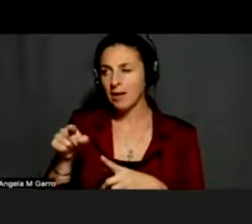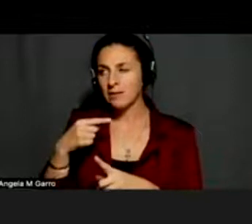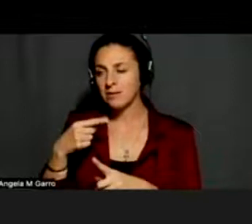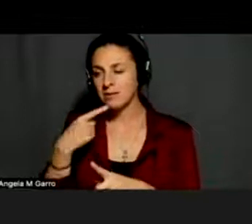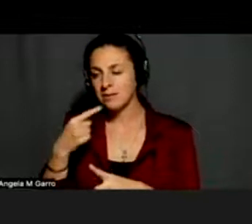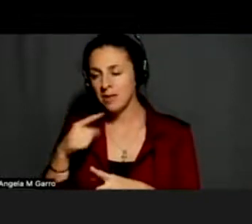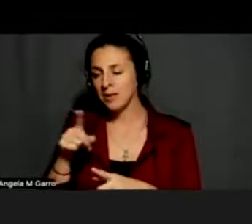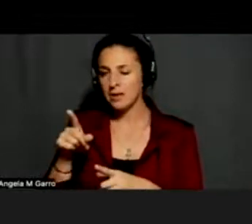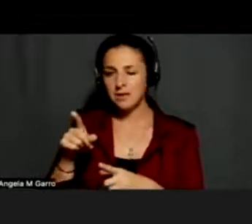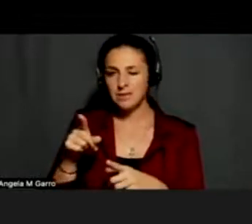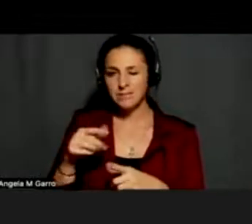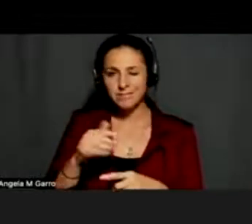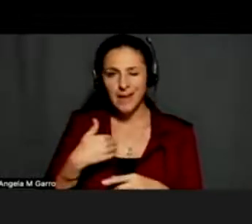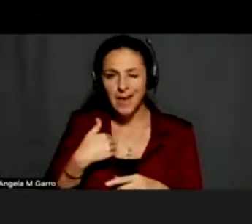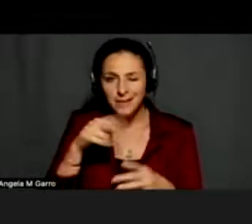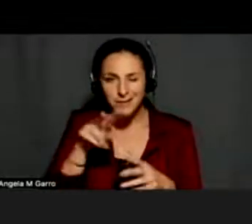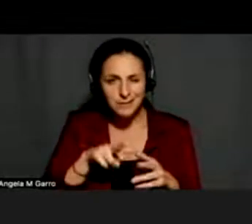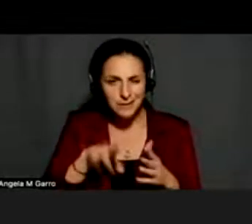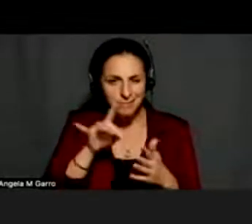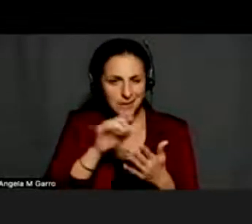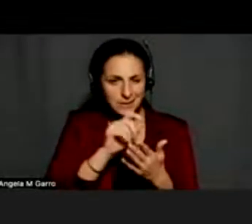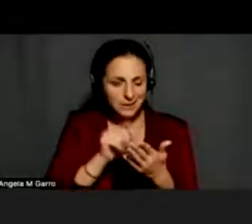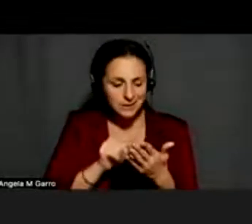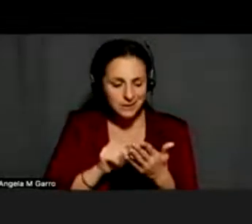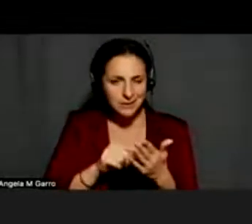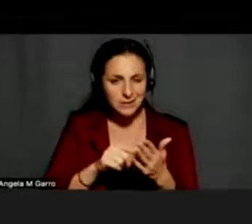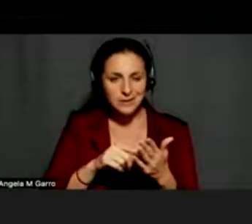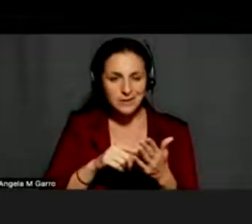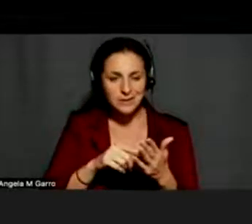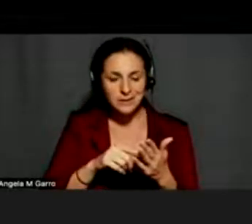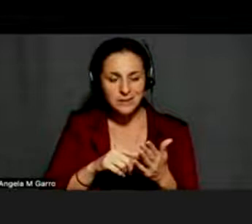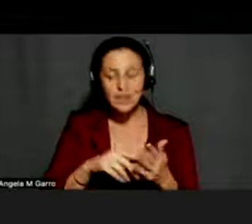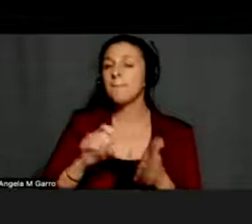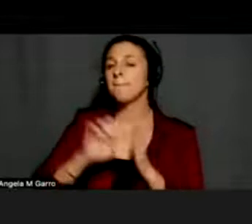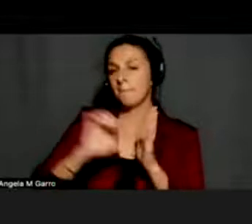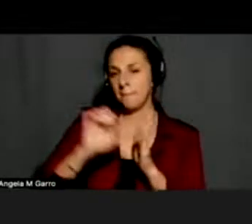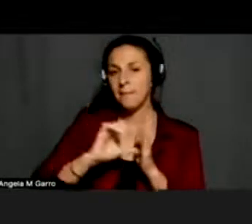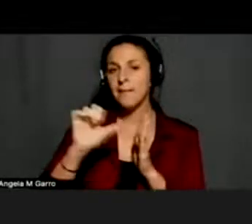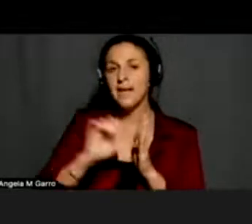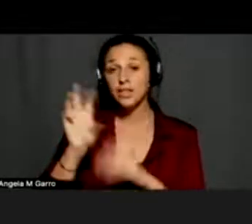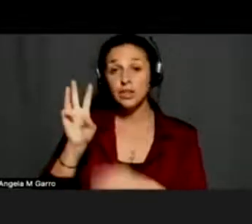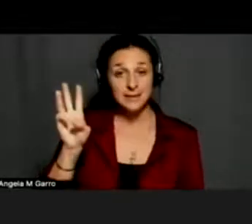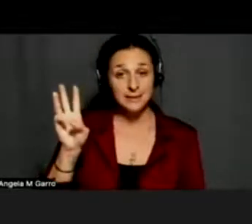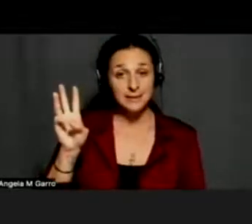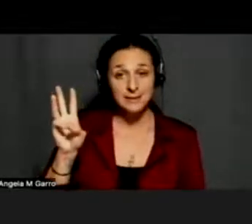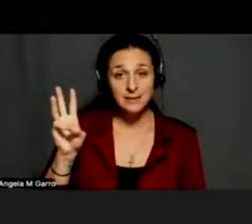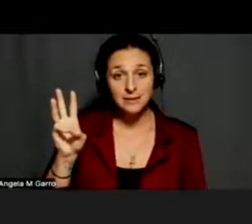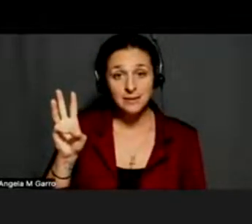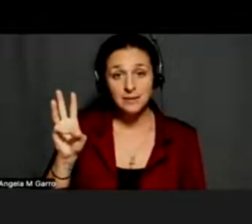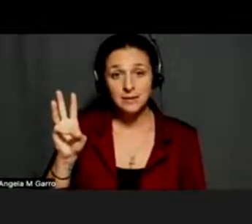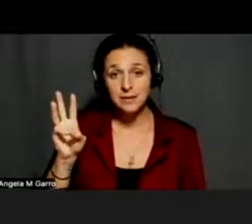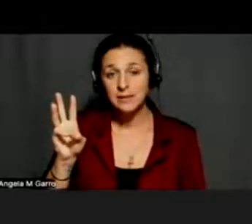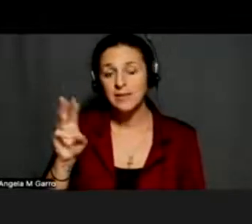had it highlighted just a second ago. There it is. On page 6 in the